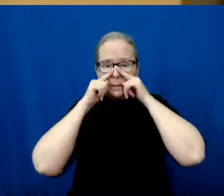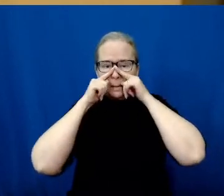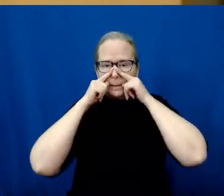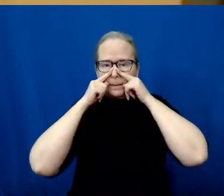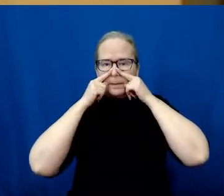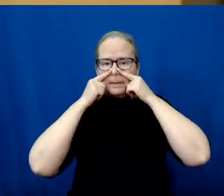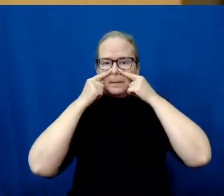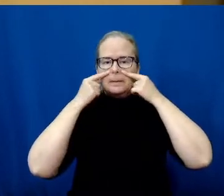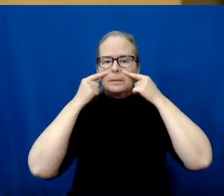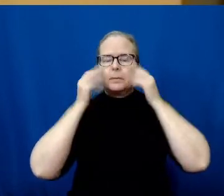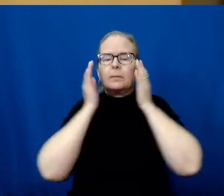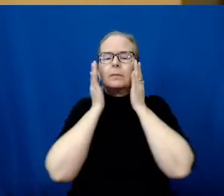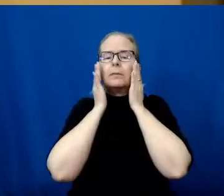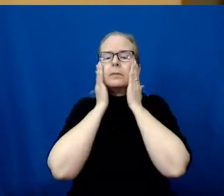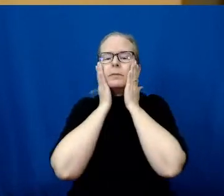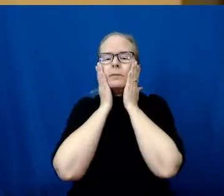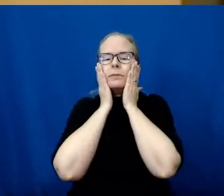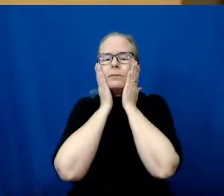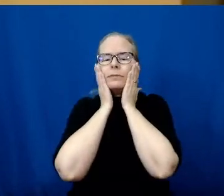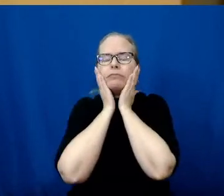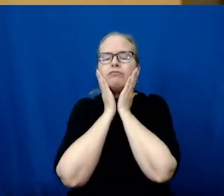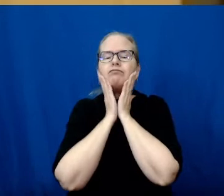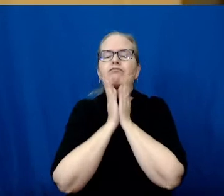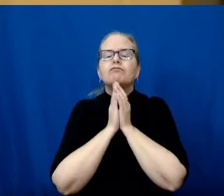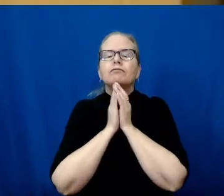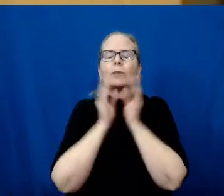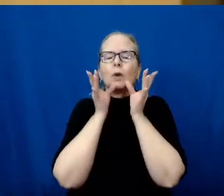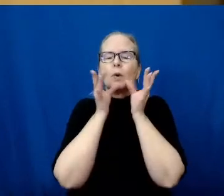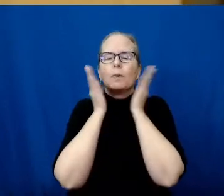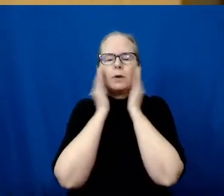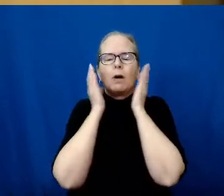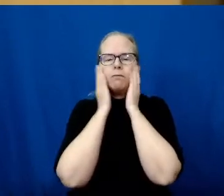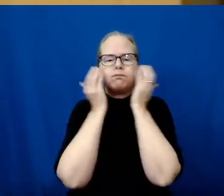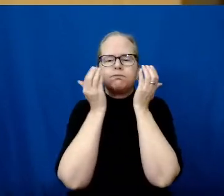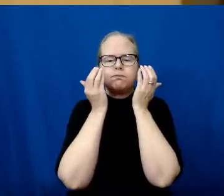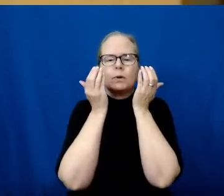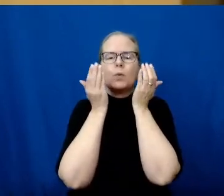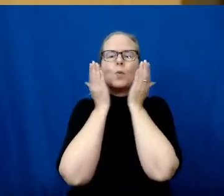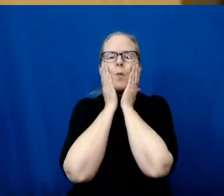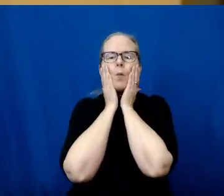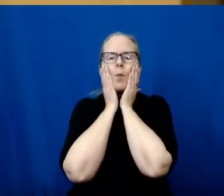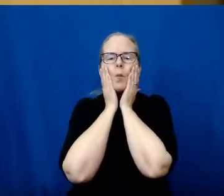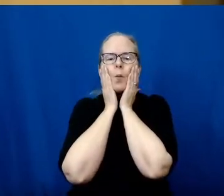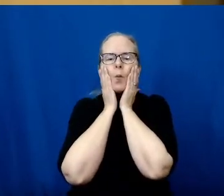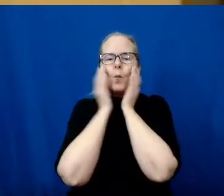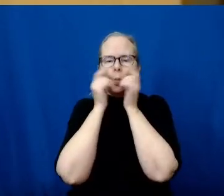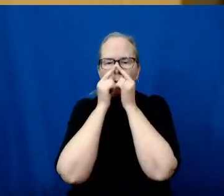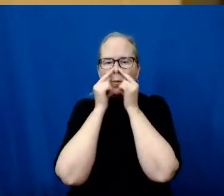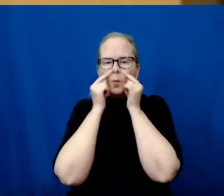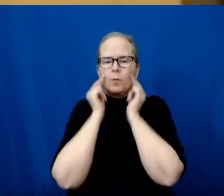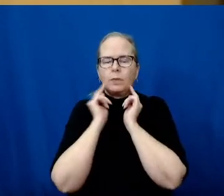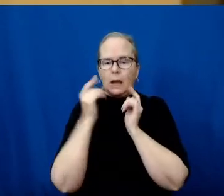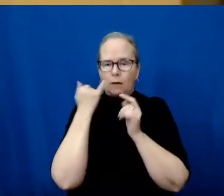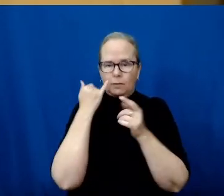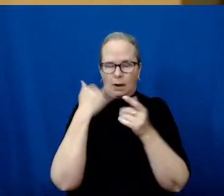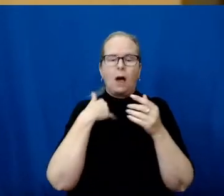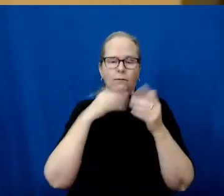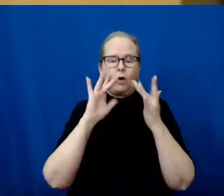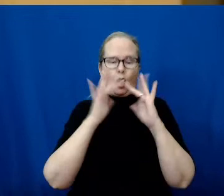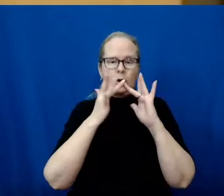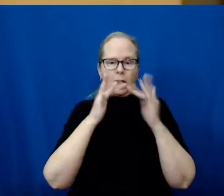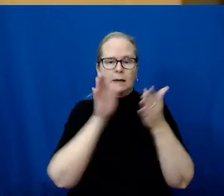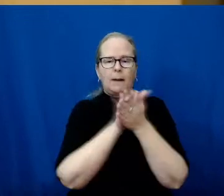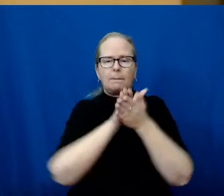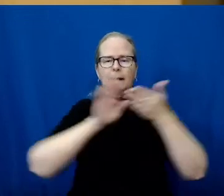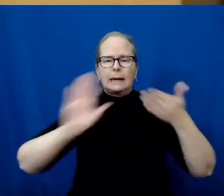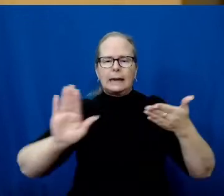a nifty little treatment you can do to it called, I'm going to get this right, I think, knot,